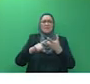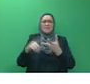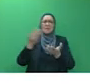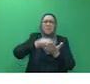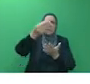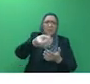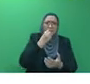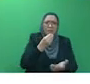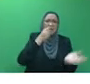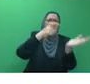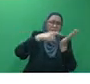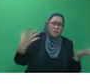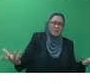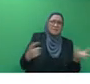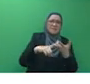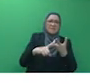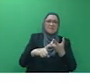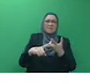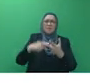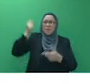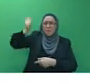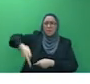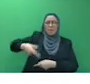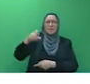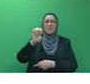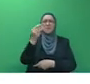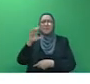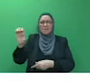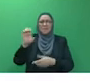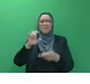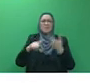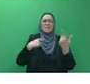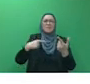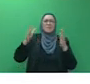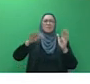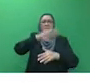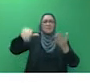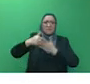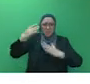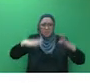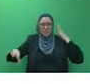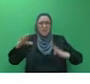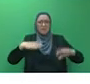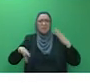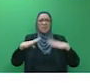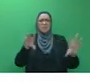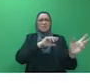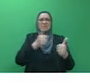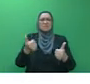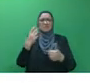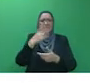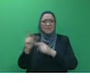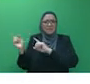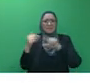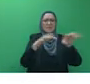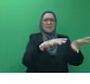you know and then dress up and then come back to the venue and then then pay for the comedian to show up how about this right our dinner we do dinner separately with